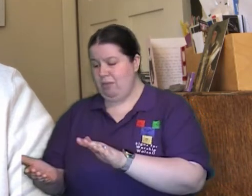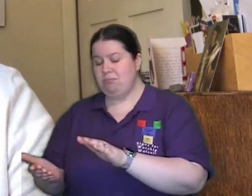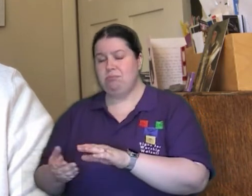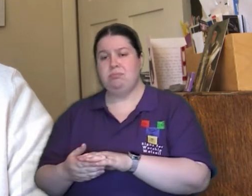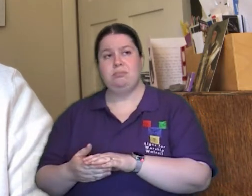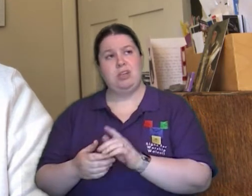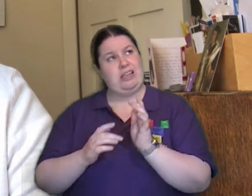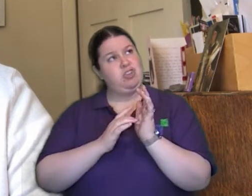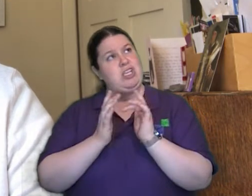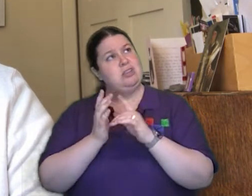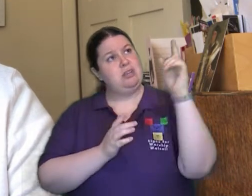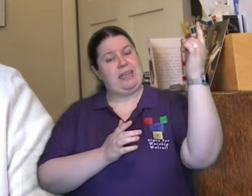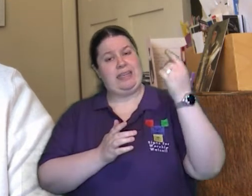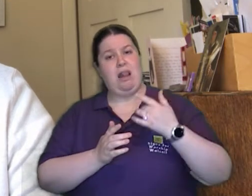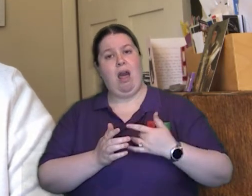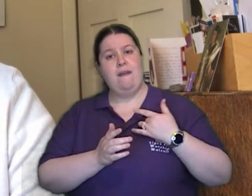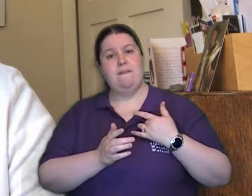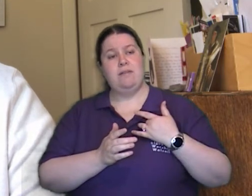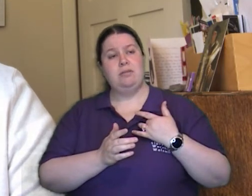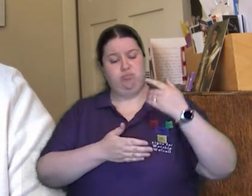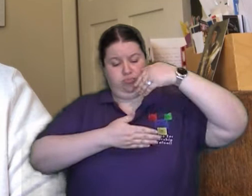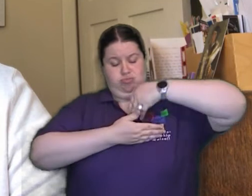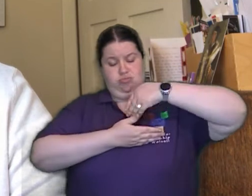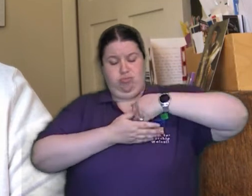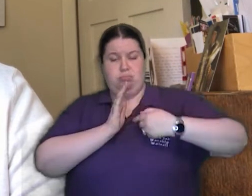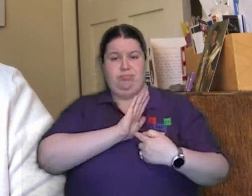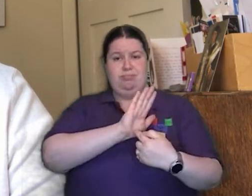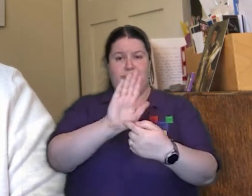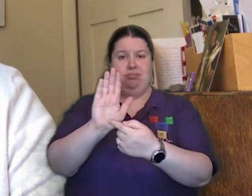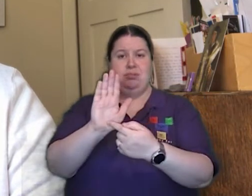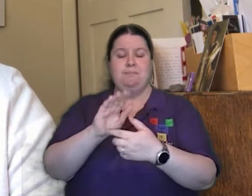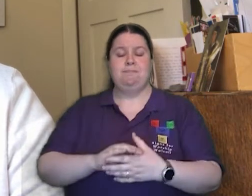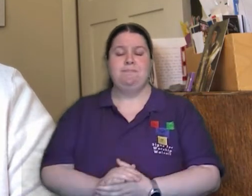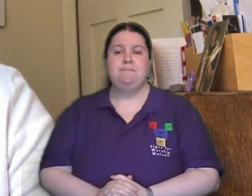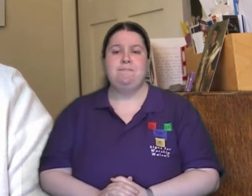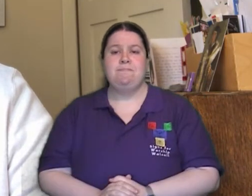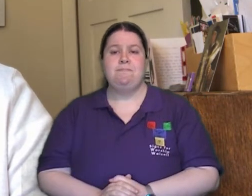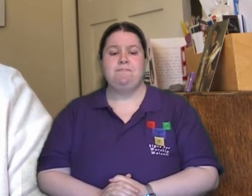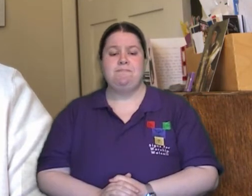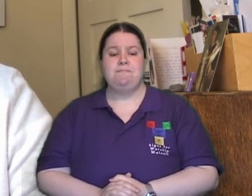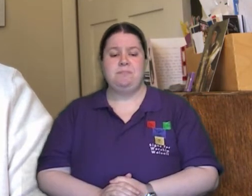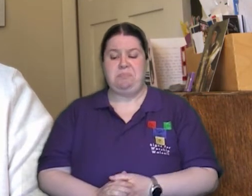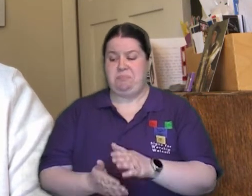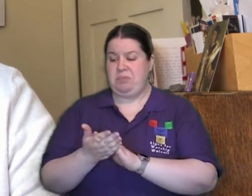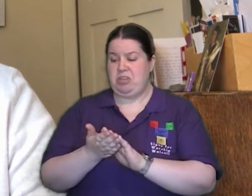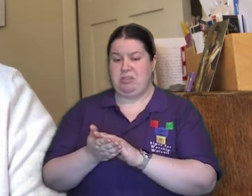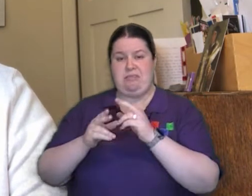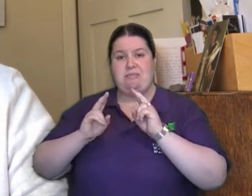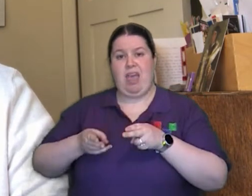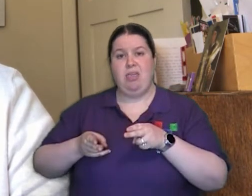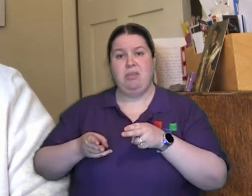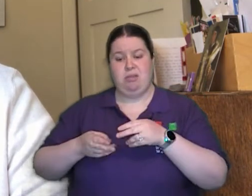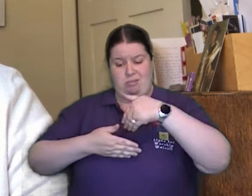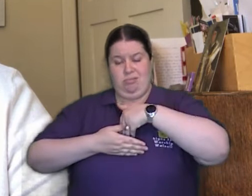given over to death for Jesus' sake, so that his life may also be revealed in our mortal body. So then